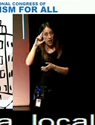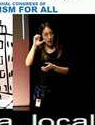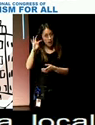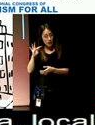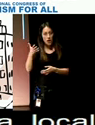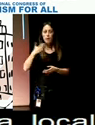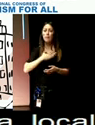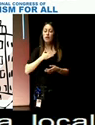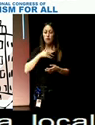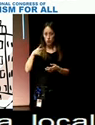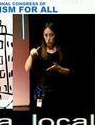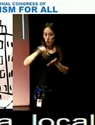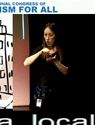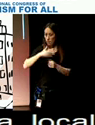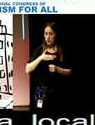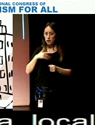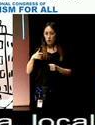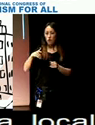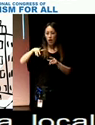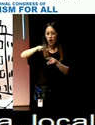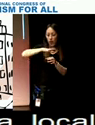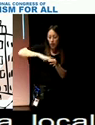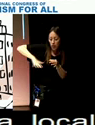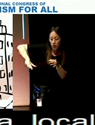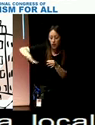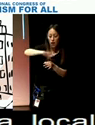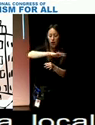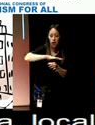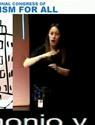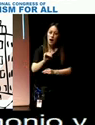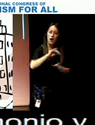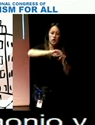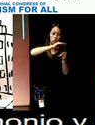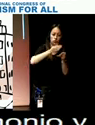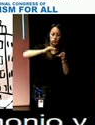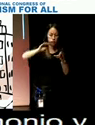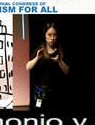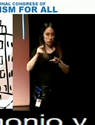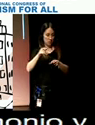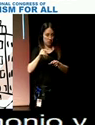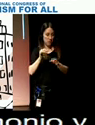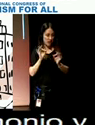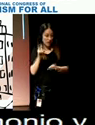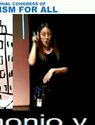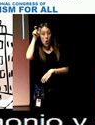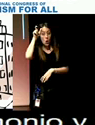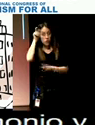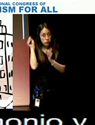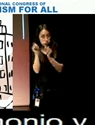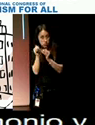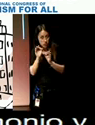city. So it was a very small village at the time of Mary that was living over